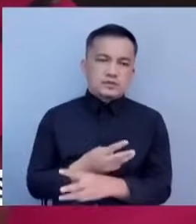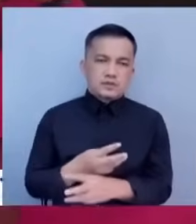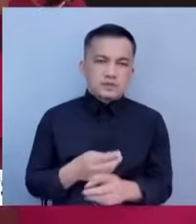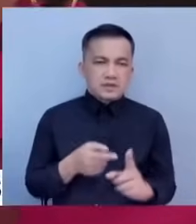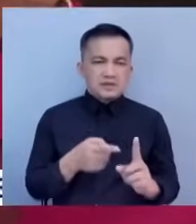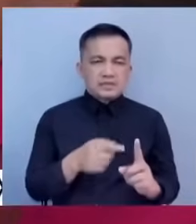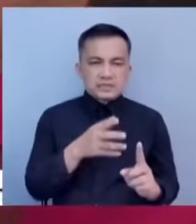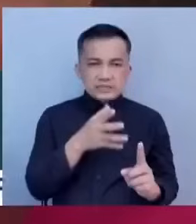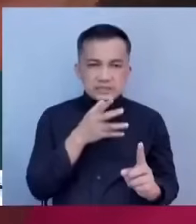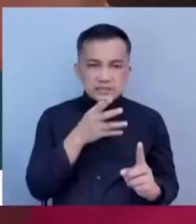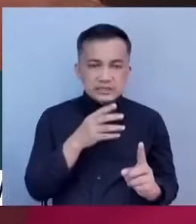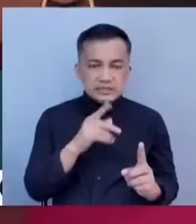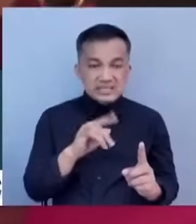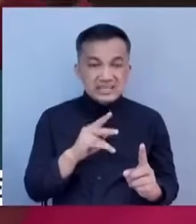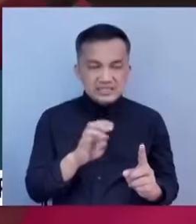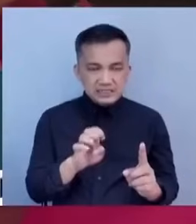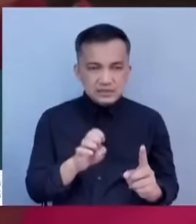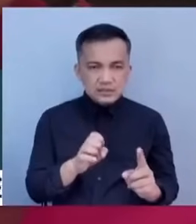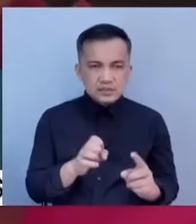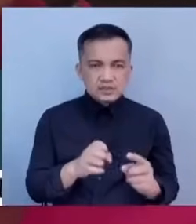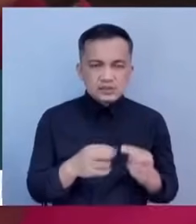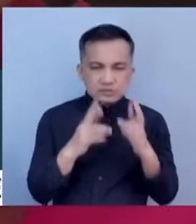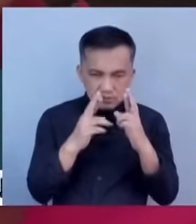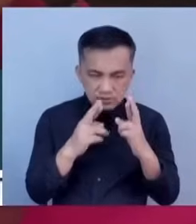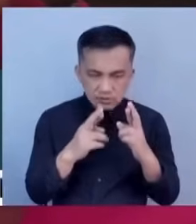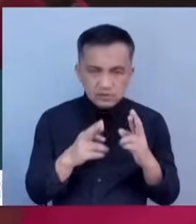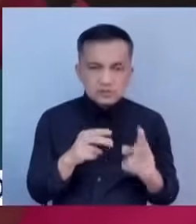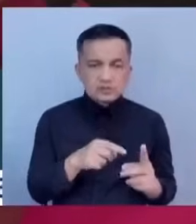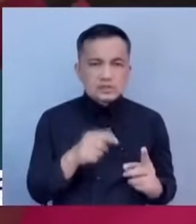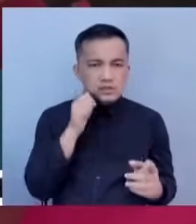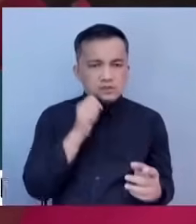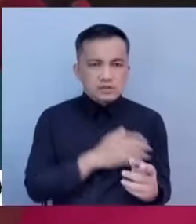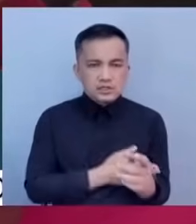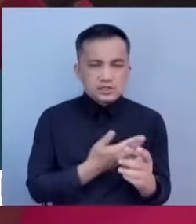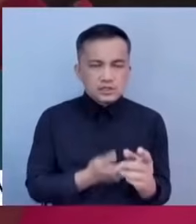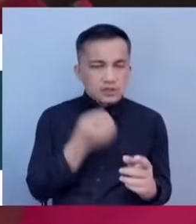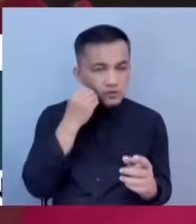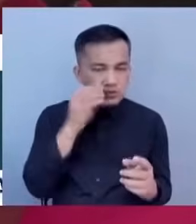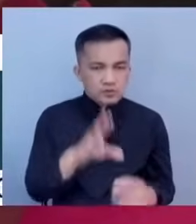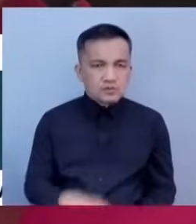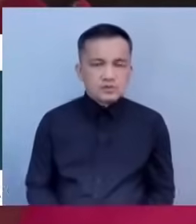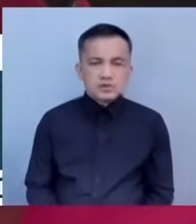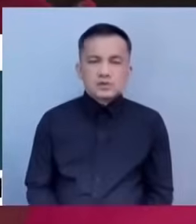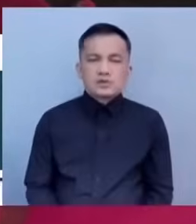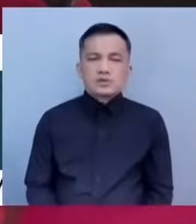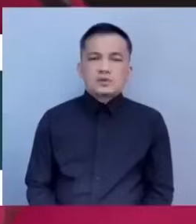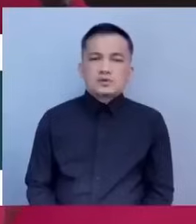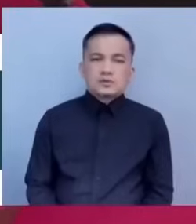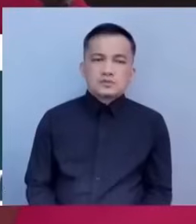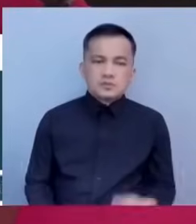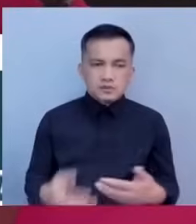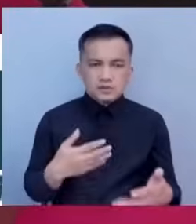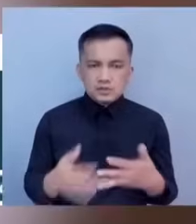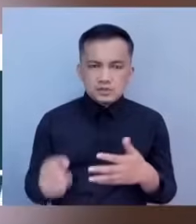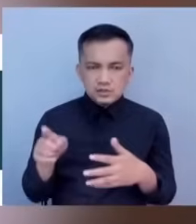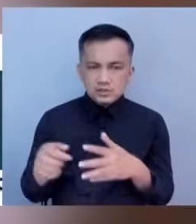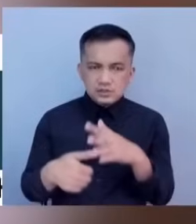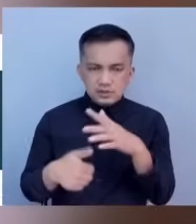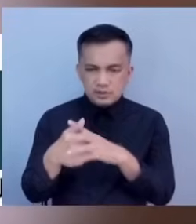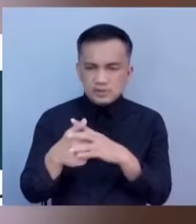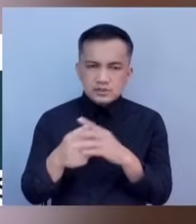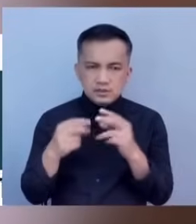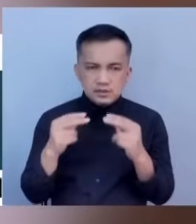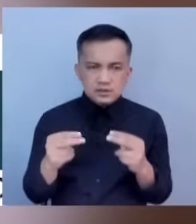Rose is still holding out hope her daughter will return home. Kahit po medyo ganyan yung mga nalabas na balita, ganyan